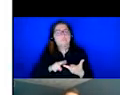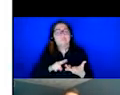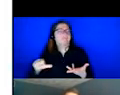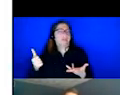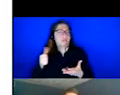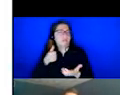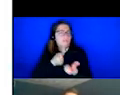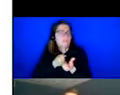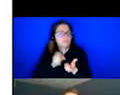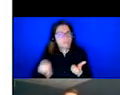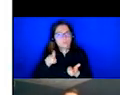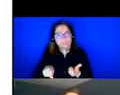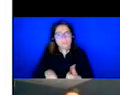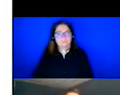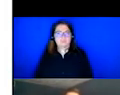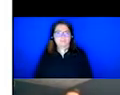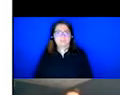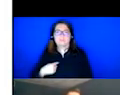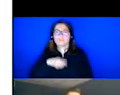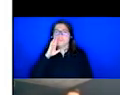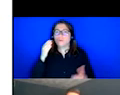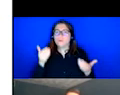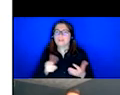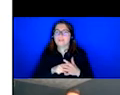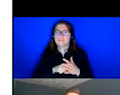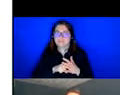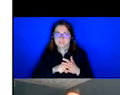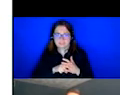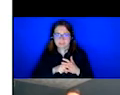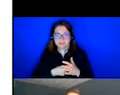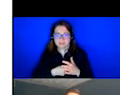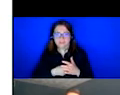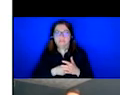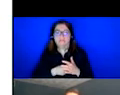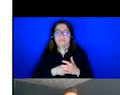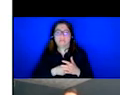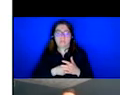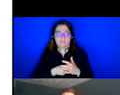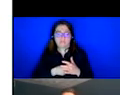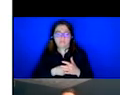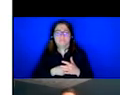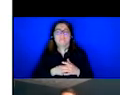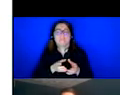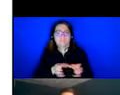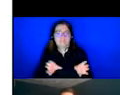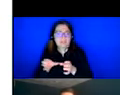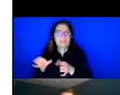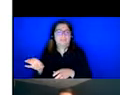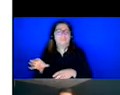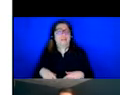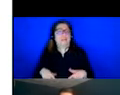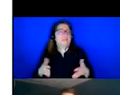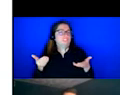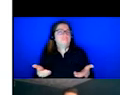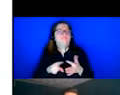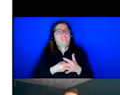So I think we're going to get started just to kind of get into the breakout rooms for that. But just to get talking,